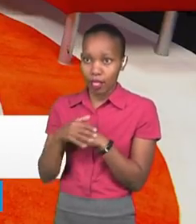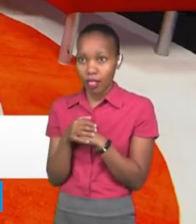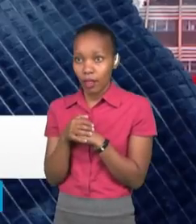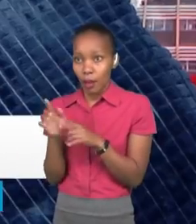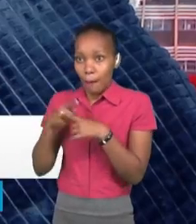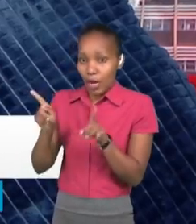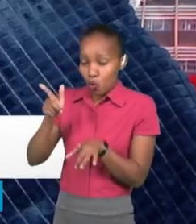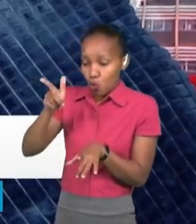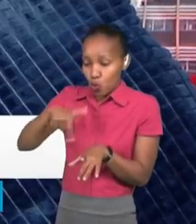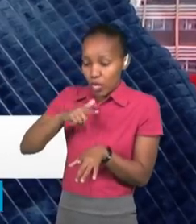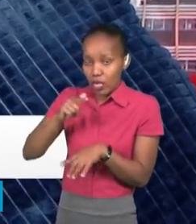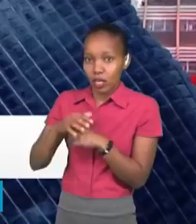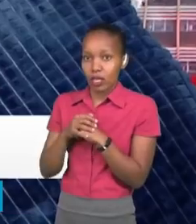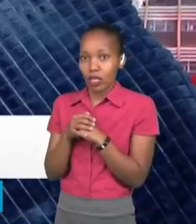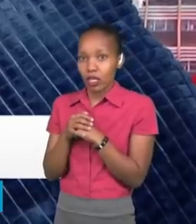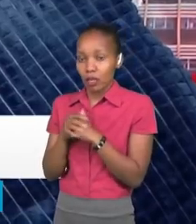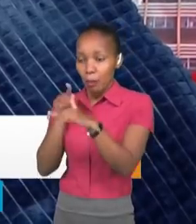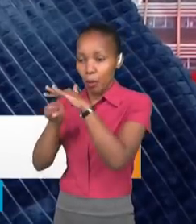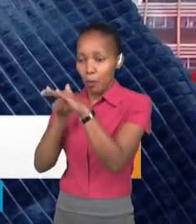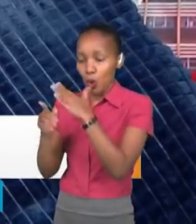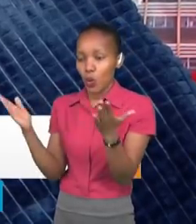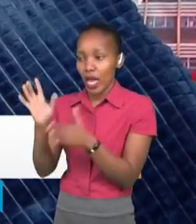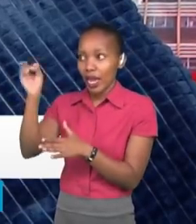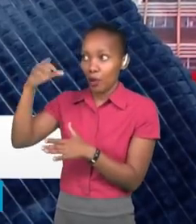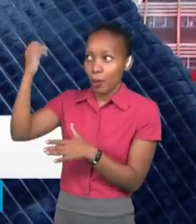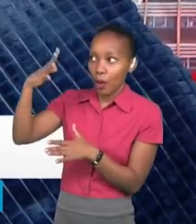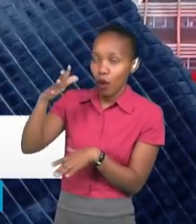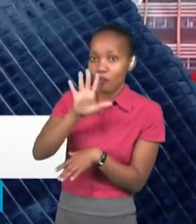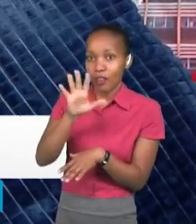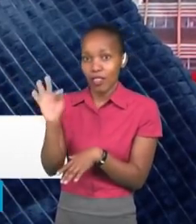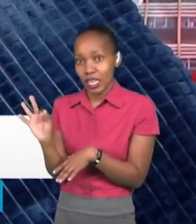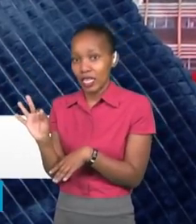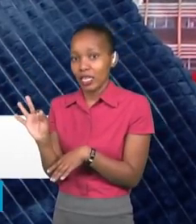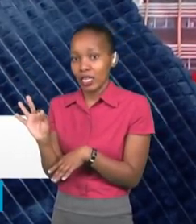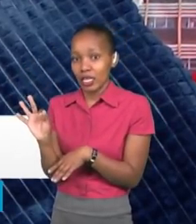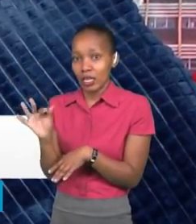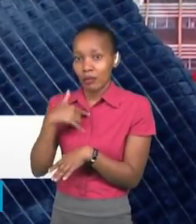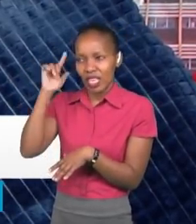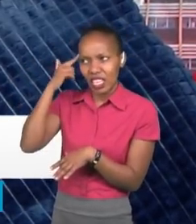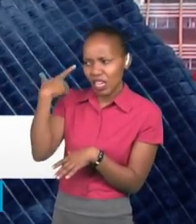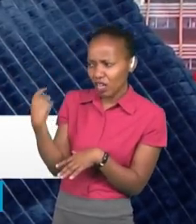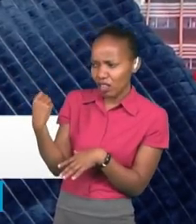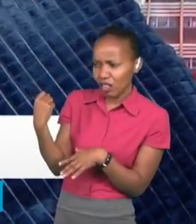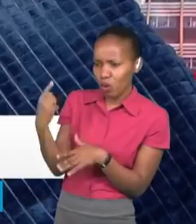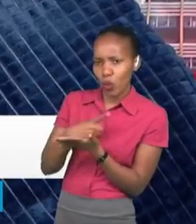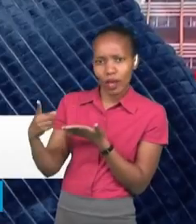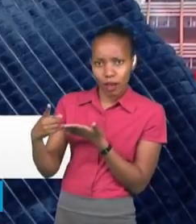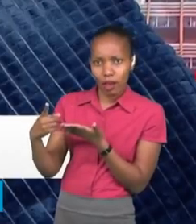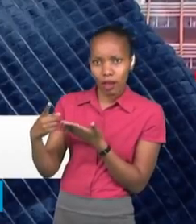we actually got a beating from Nairobi Stima. That was 5-3. Okay. I think a week ago,